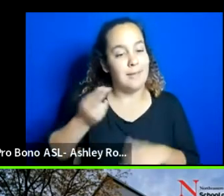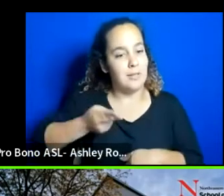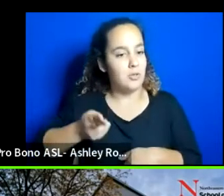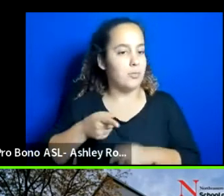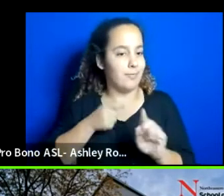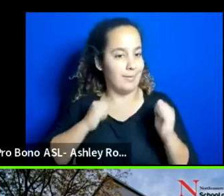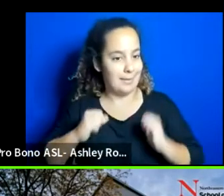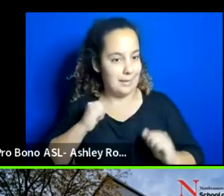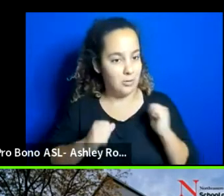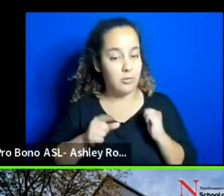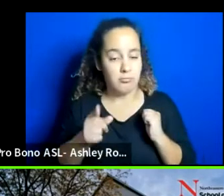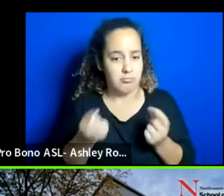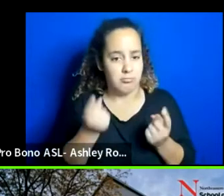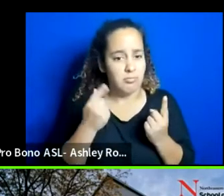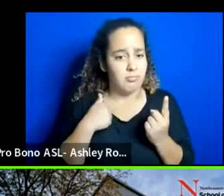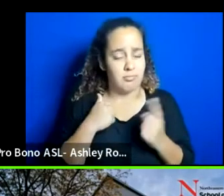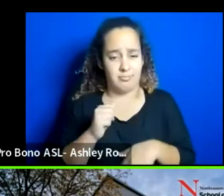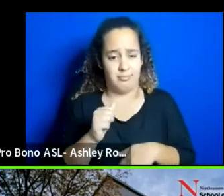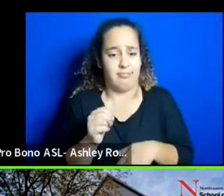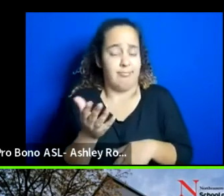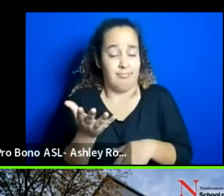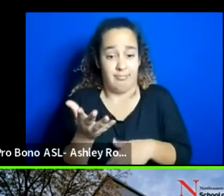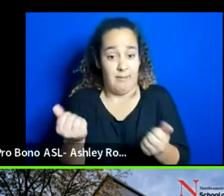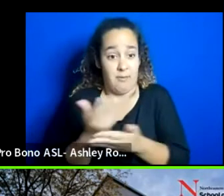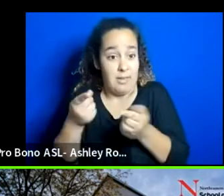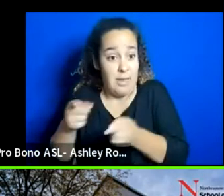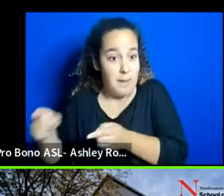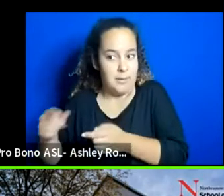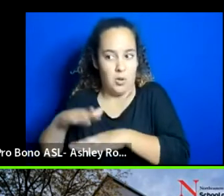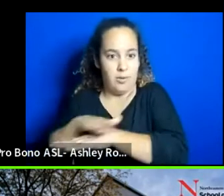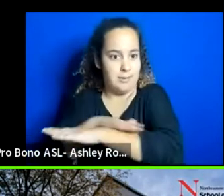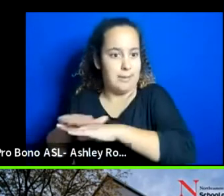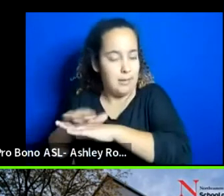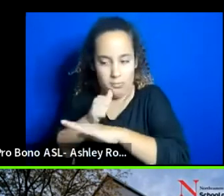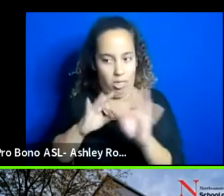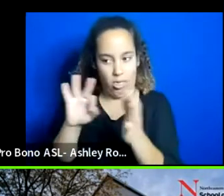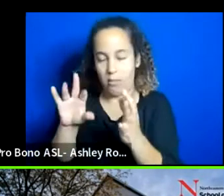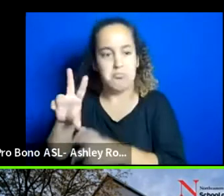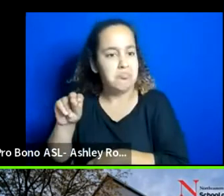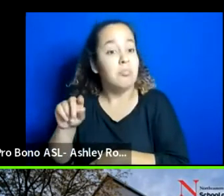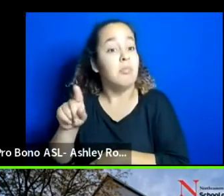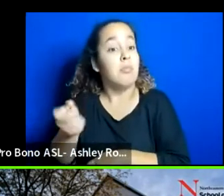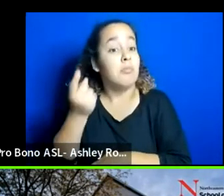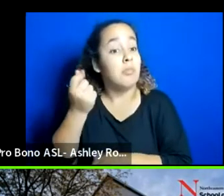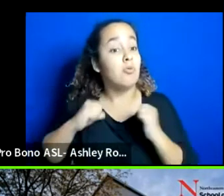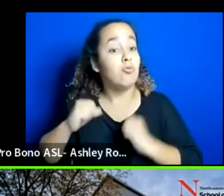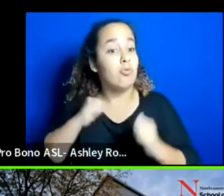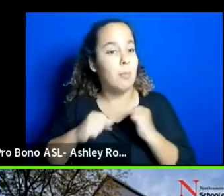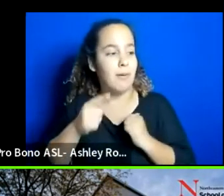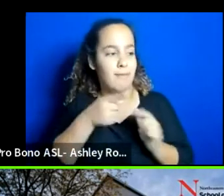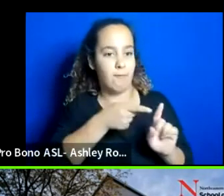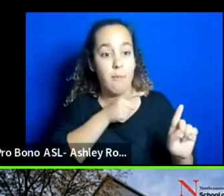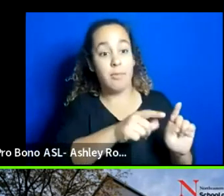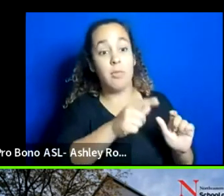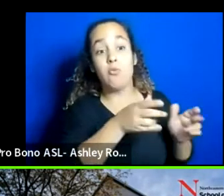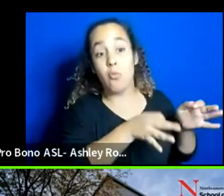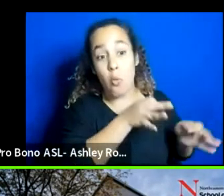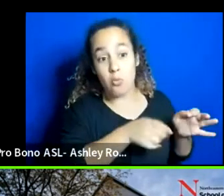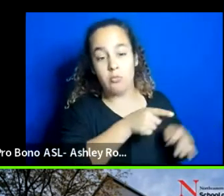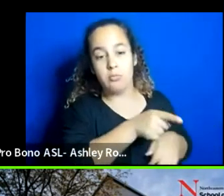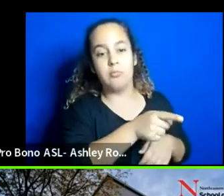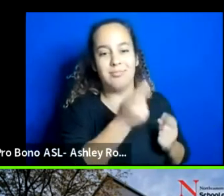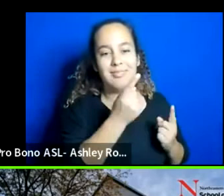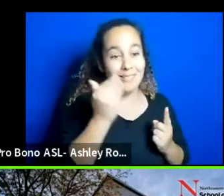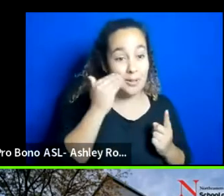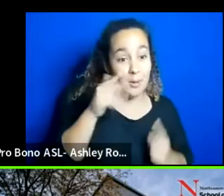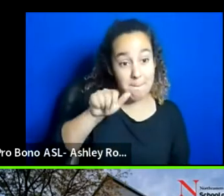is undistracted by the dazzle of what happens on the stage, or even the drama of the courtroom where that patent attorney, and I